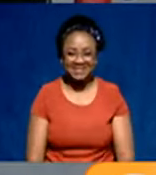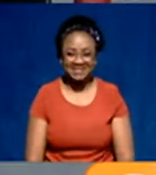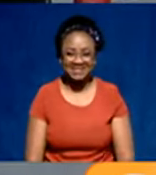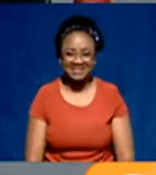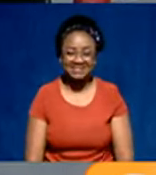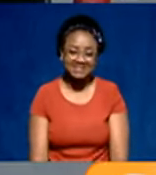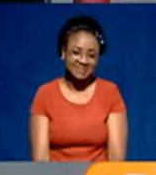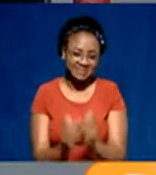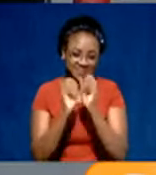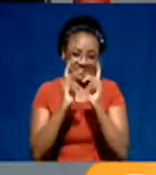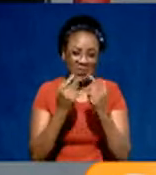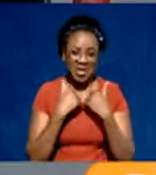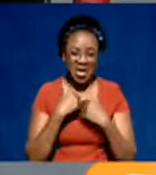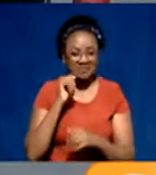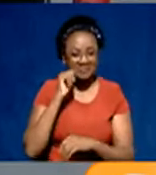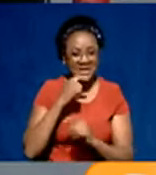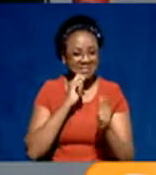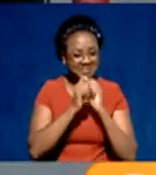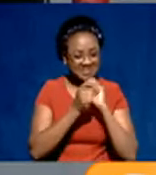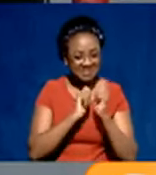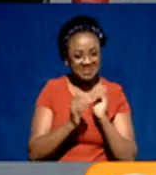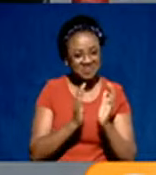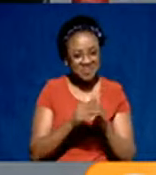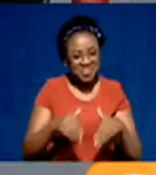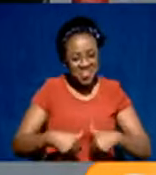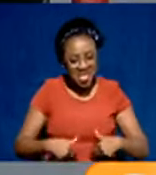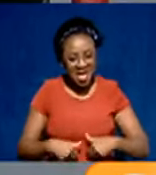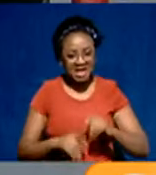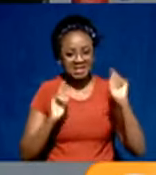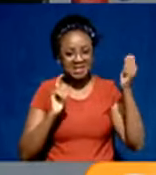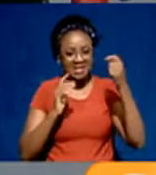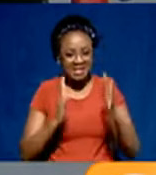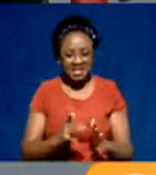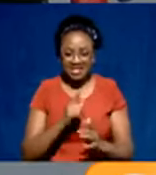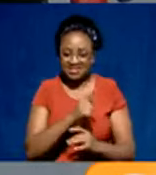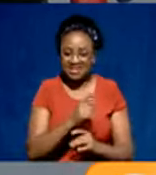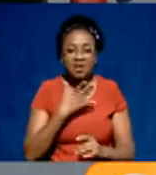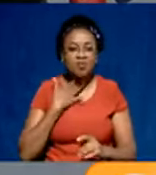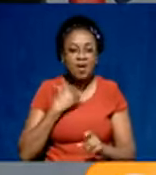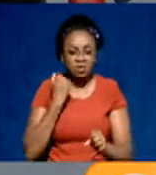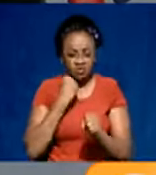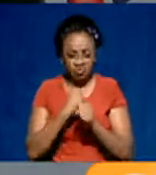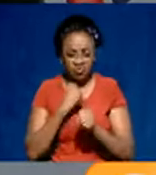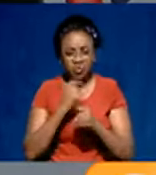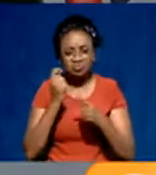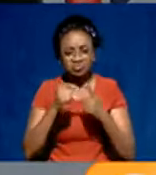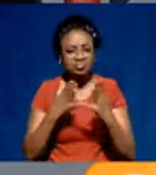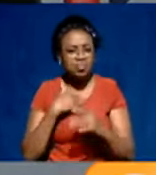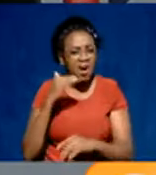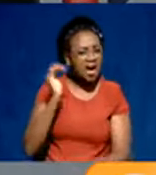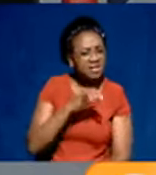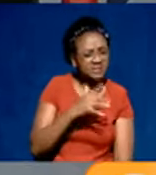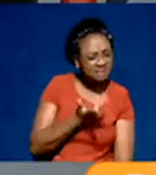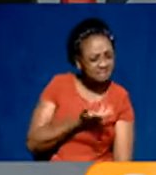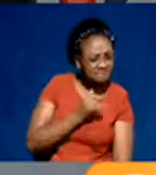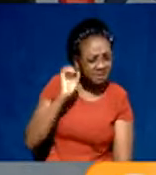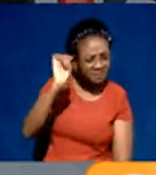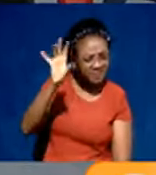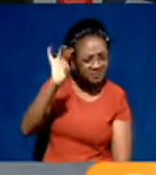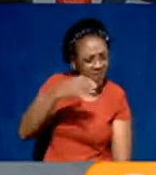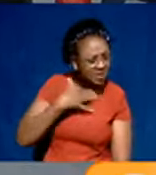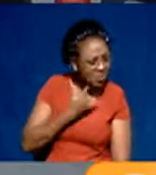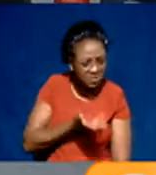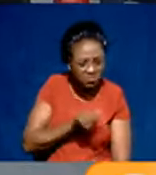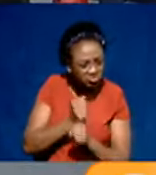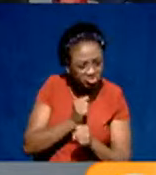Got a great conversation with some young Kenyans who are making a difference, folks. They want to do so much. We want to ask them, what do they want to be when they grow